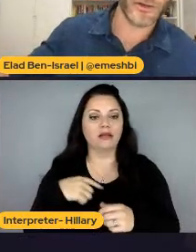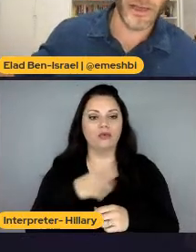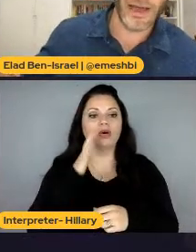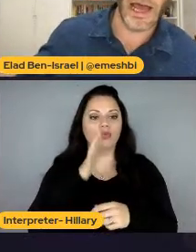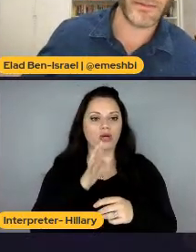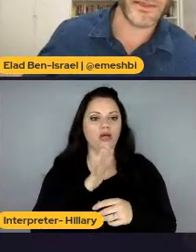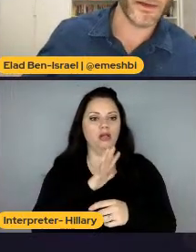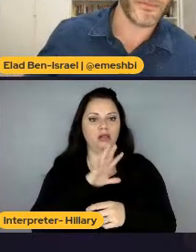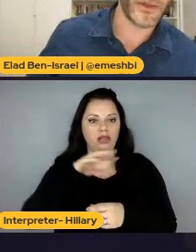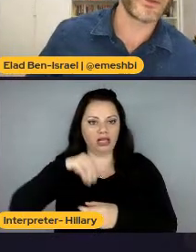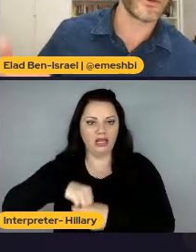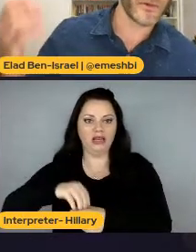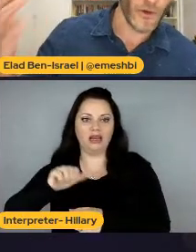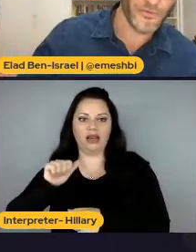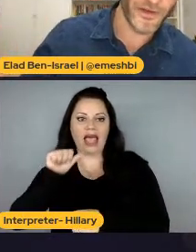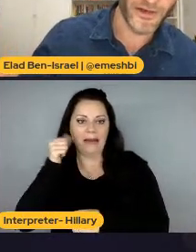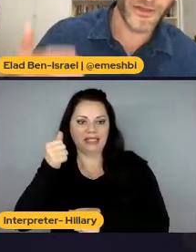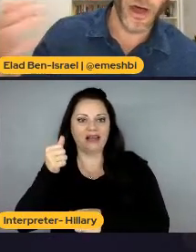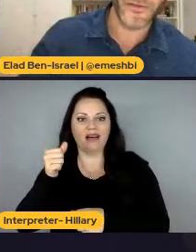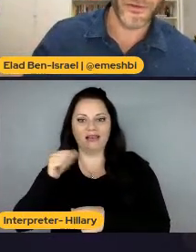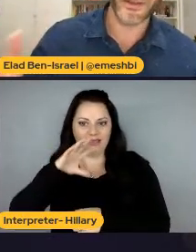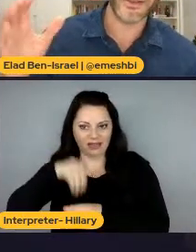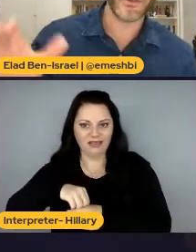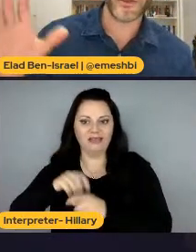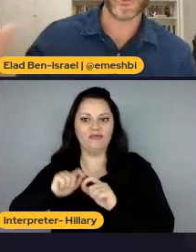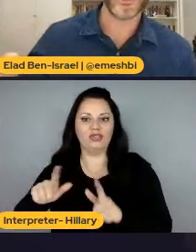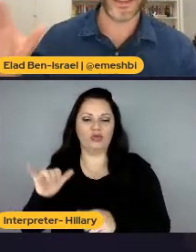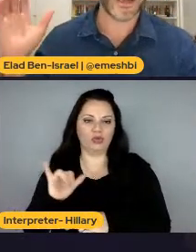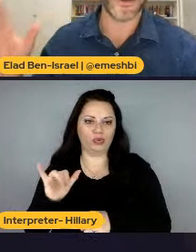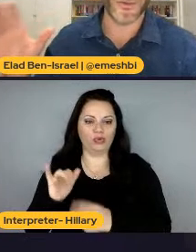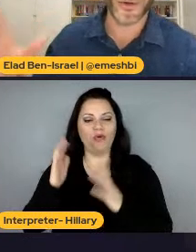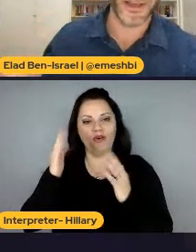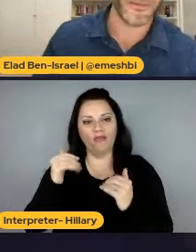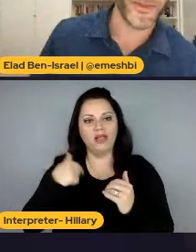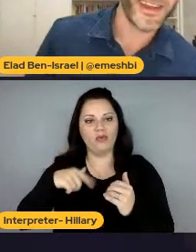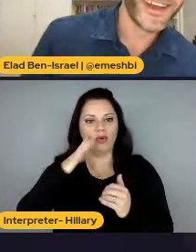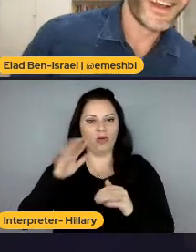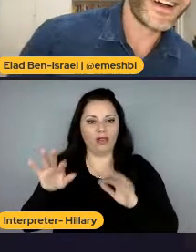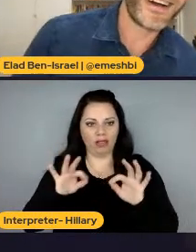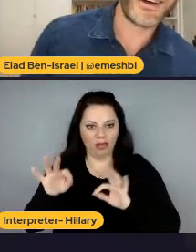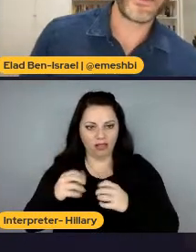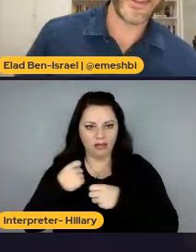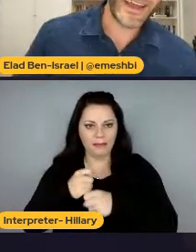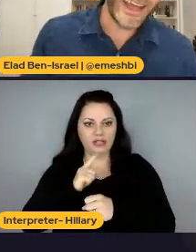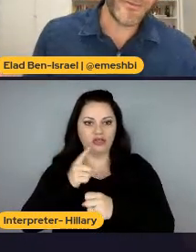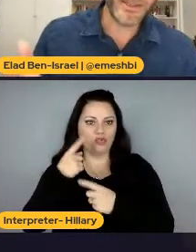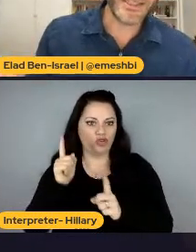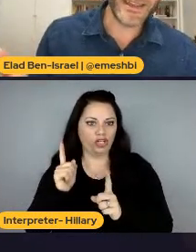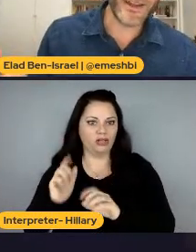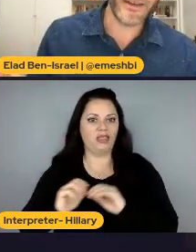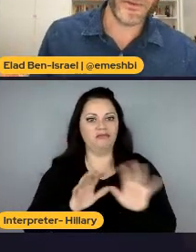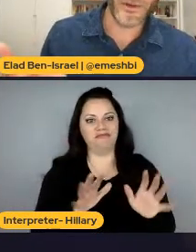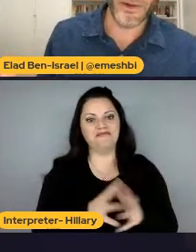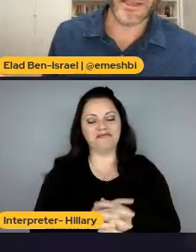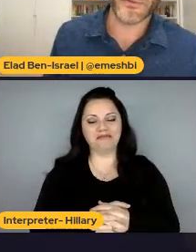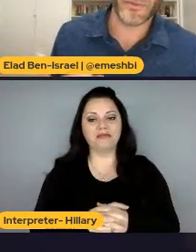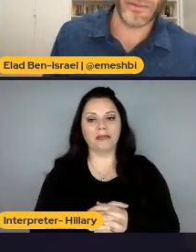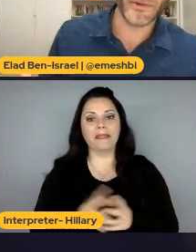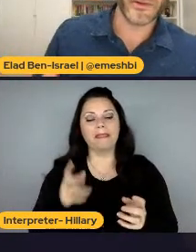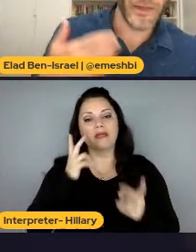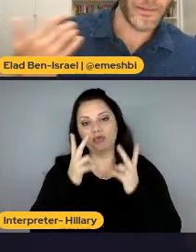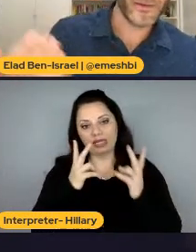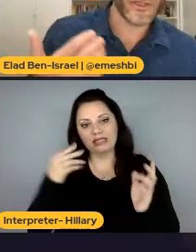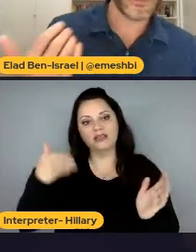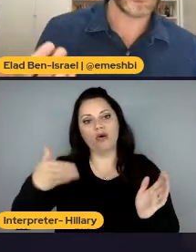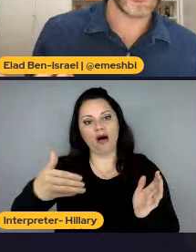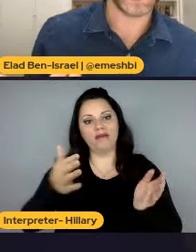that internally at Amazon. And so we're hopefully going to dog food this and make sure that it's actually working. But again, we see a lot of requests for